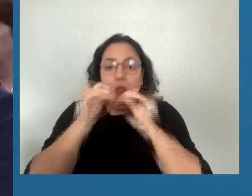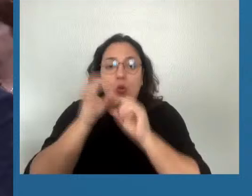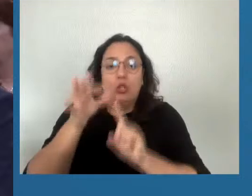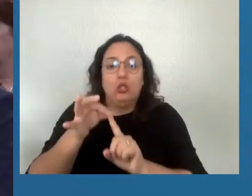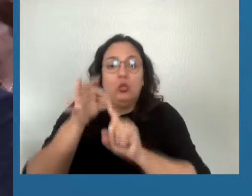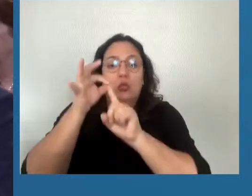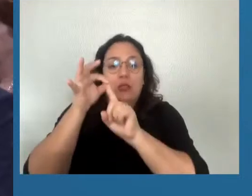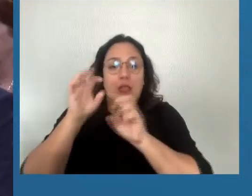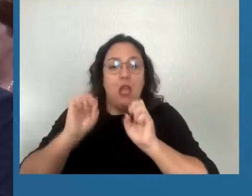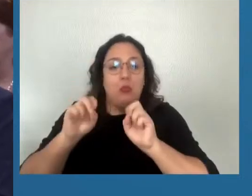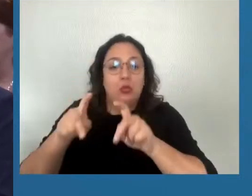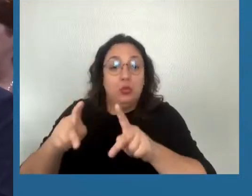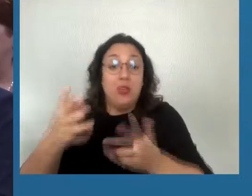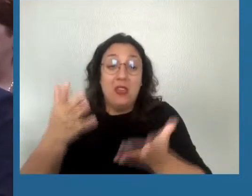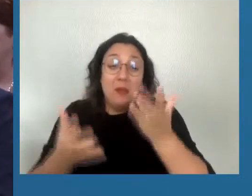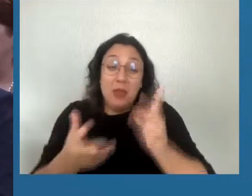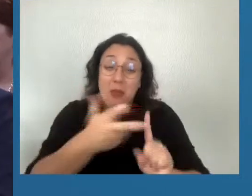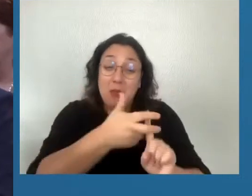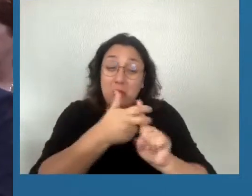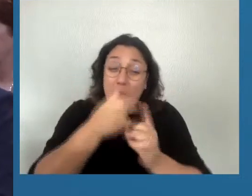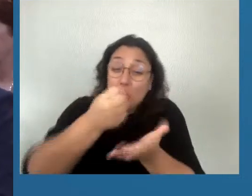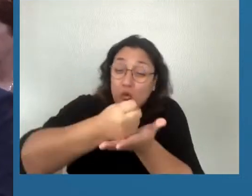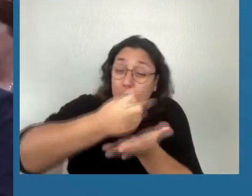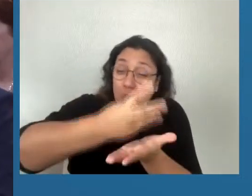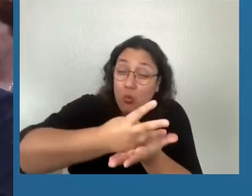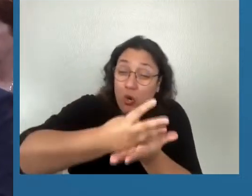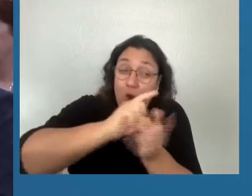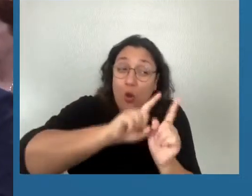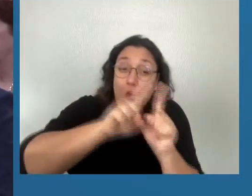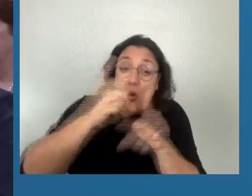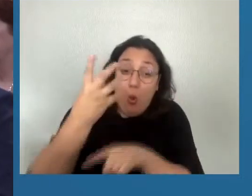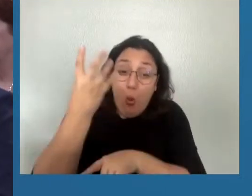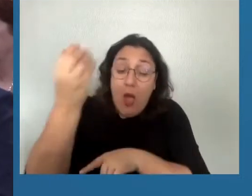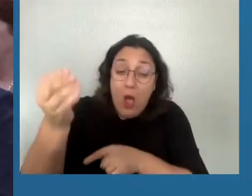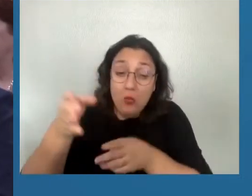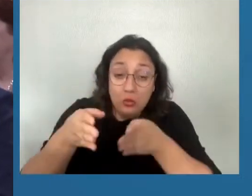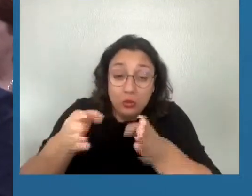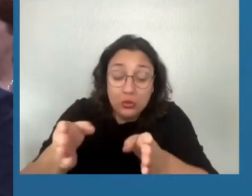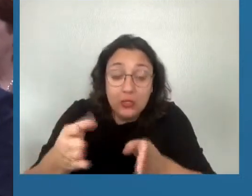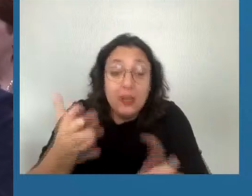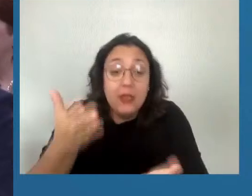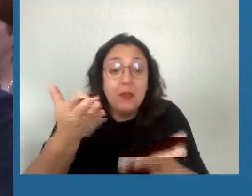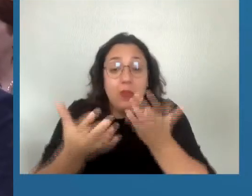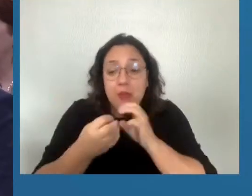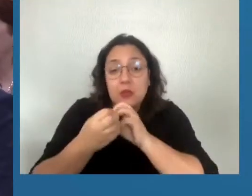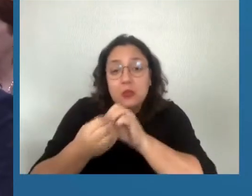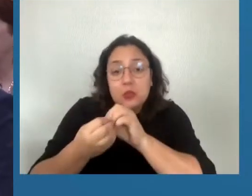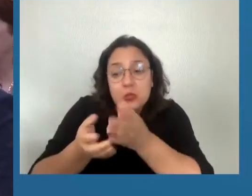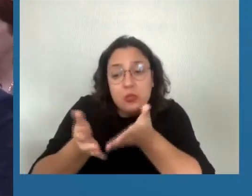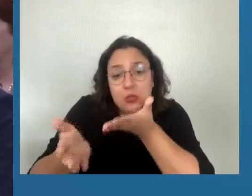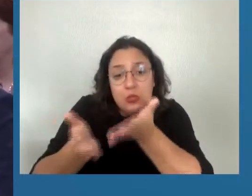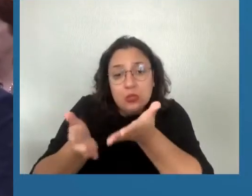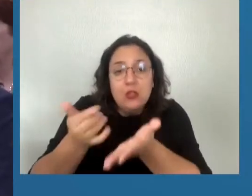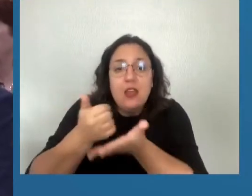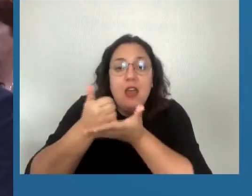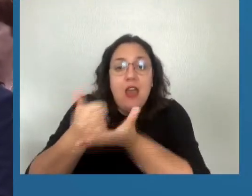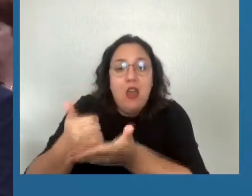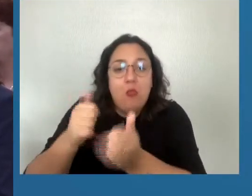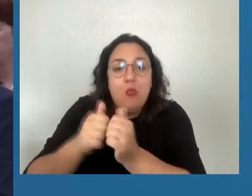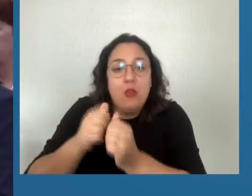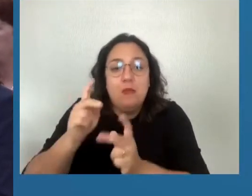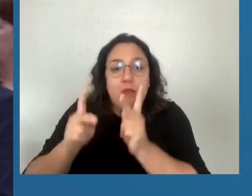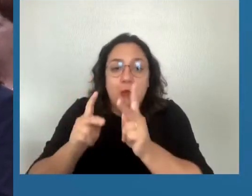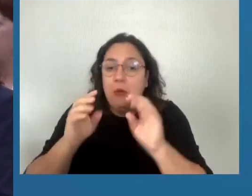street, deal with homeless issues, people with unmet behavioral health issues, so we can concentrate on more police-related calls